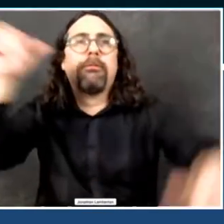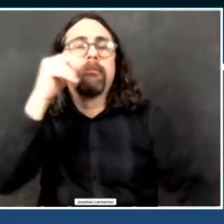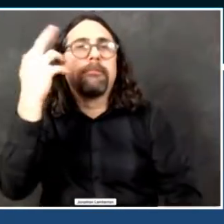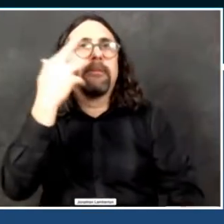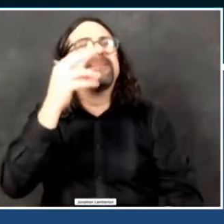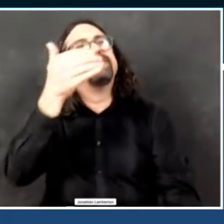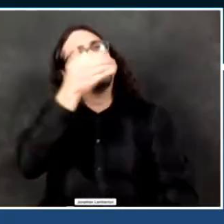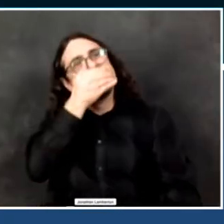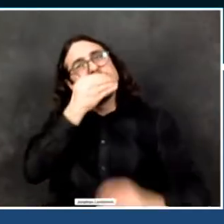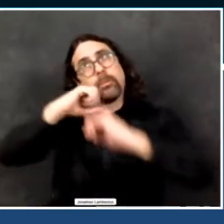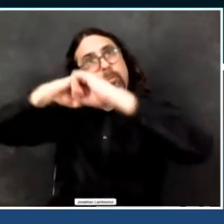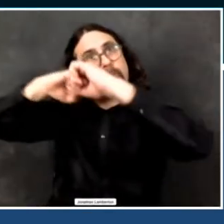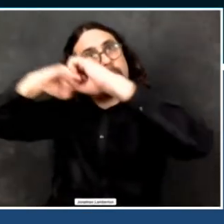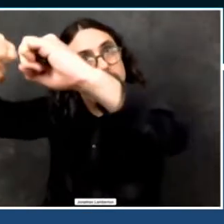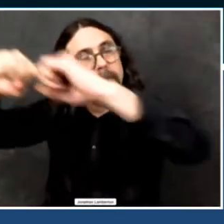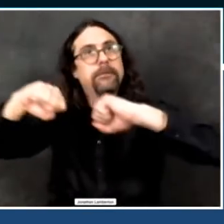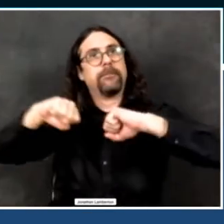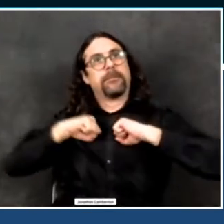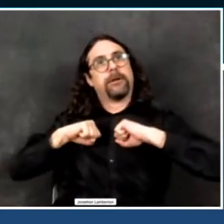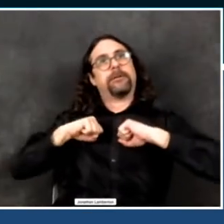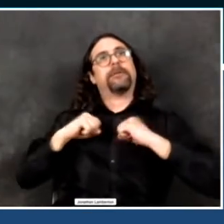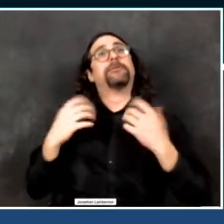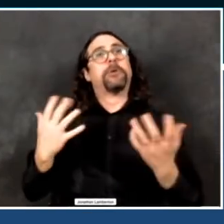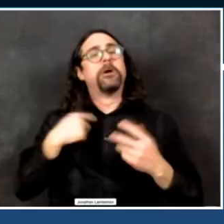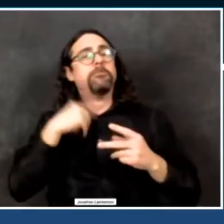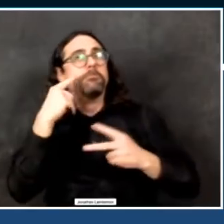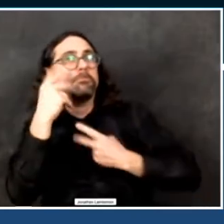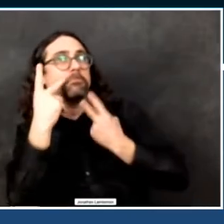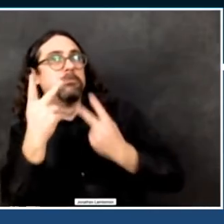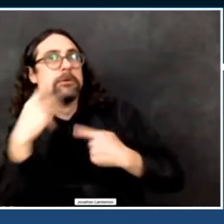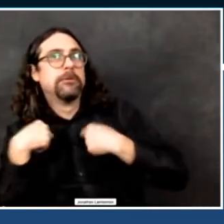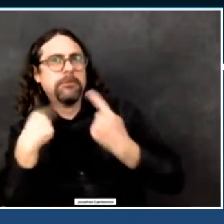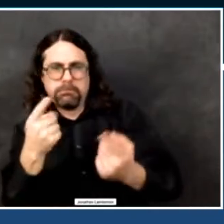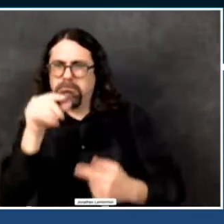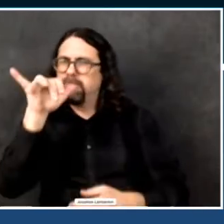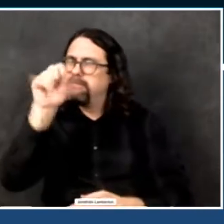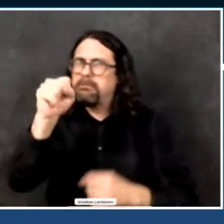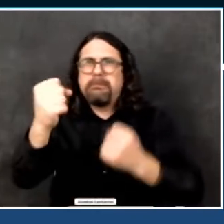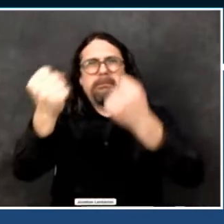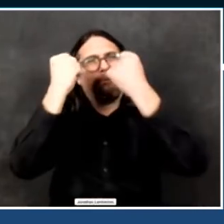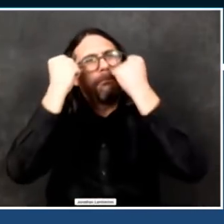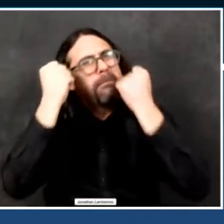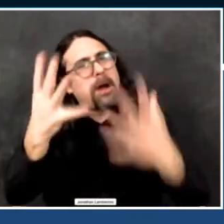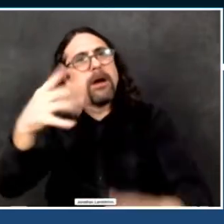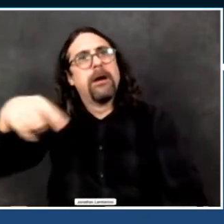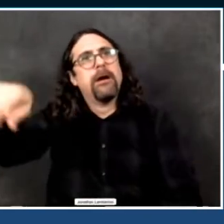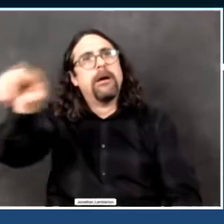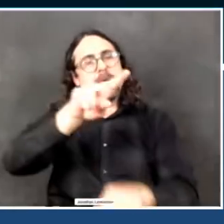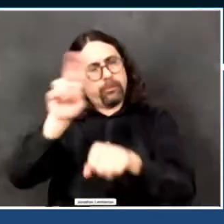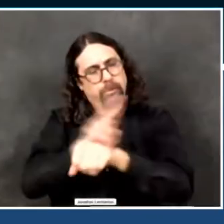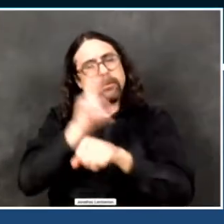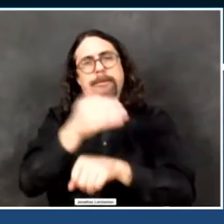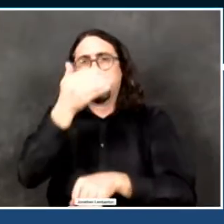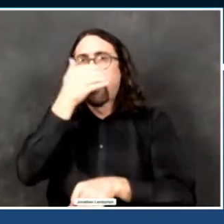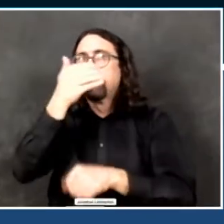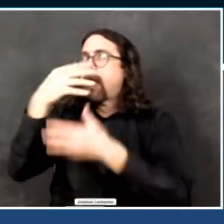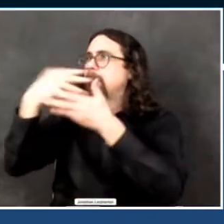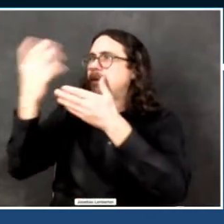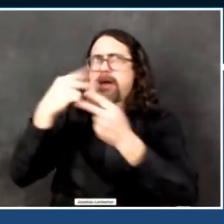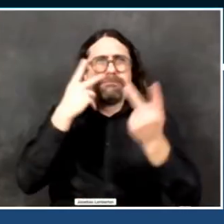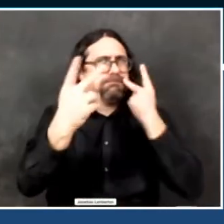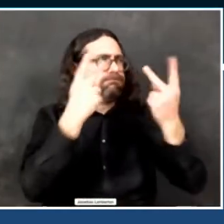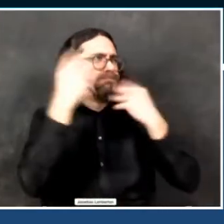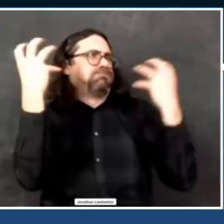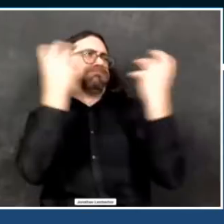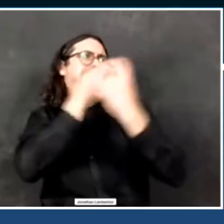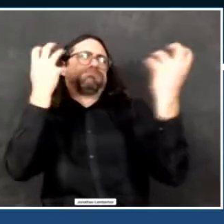New Yorkers. It's been amazing. Wherever I've been around this city, I see so many people wearing face coverings, and they made their own.